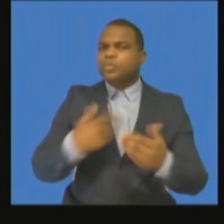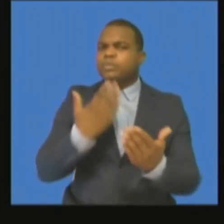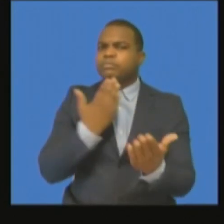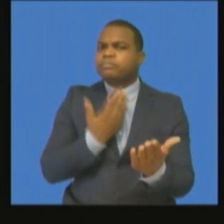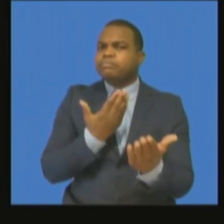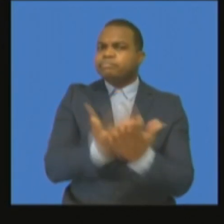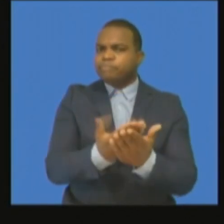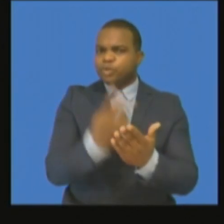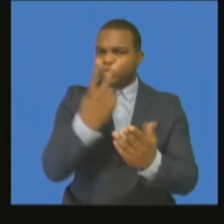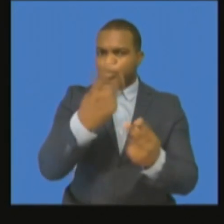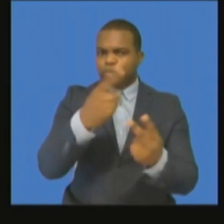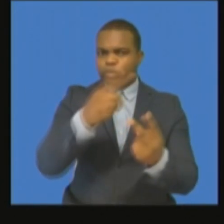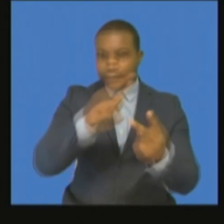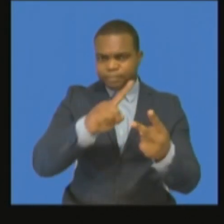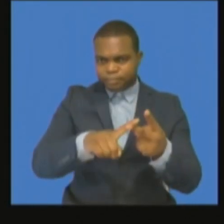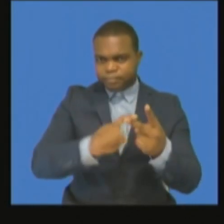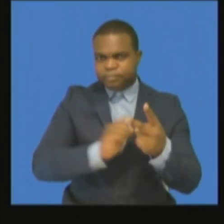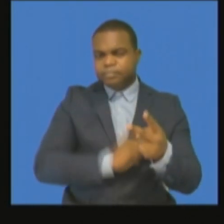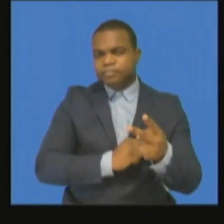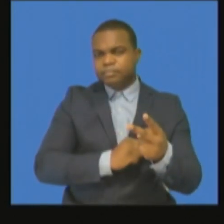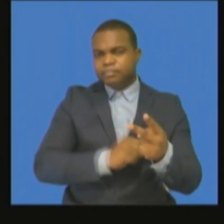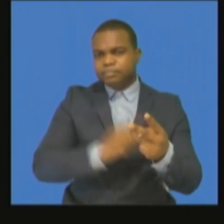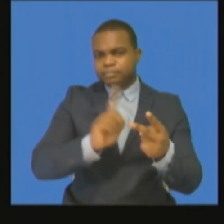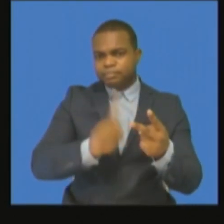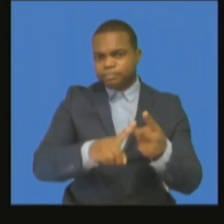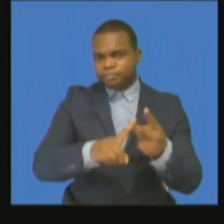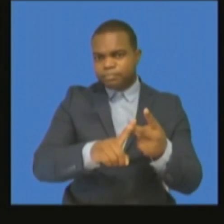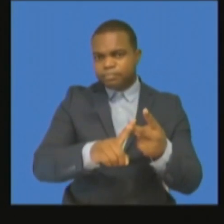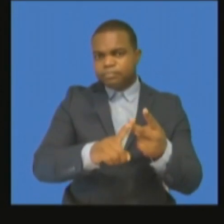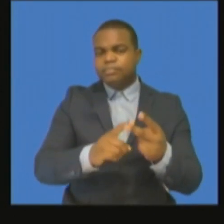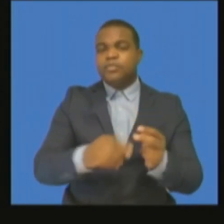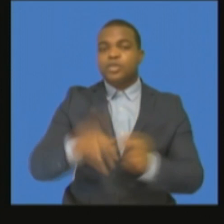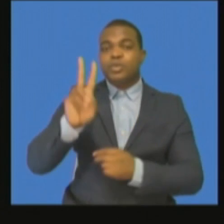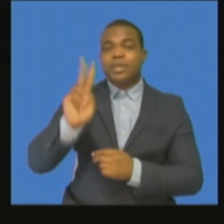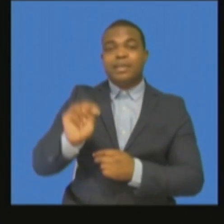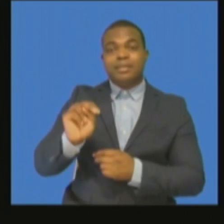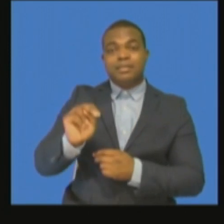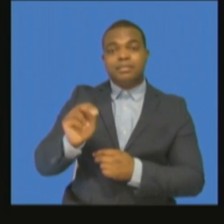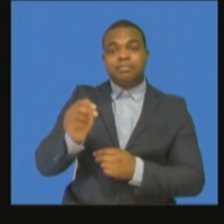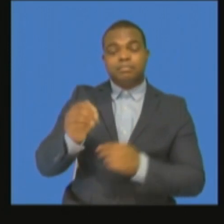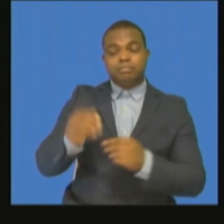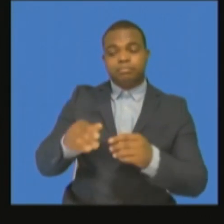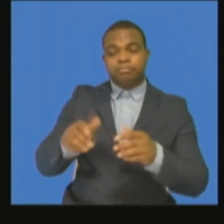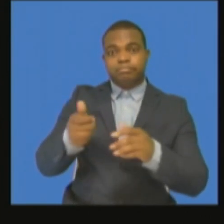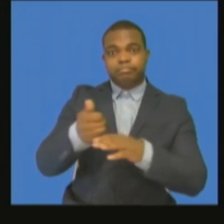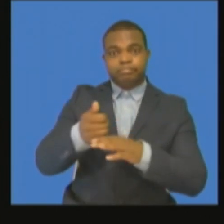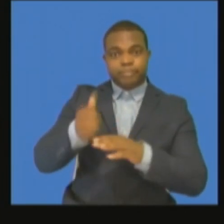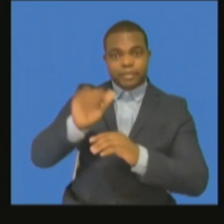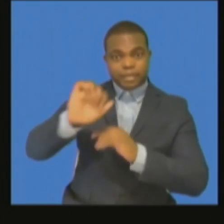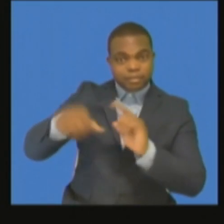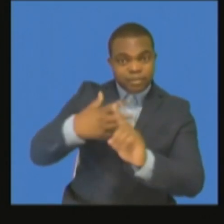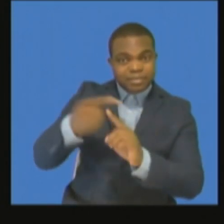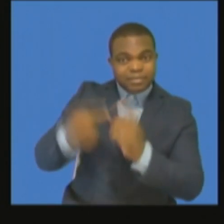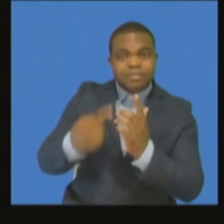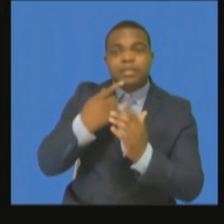the spirit of the South-South cooperation, I hope that this 78th session of the UNGA